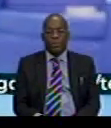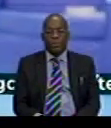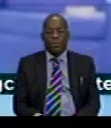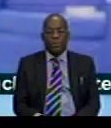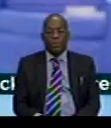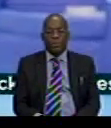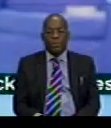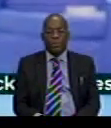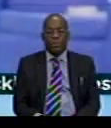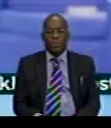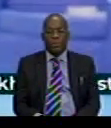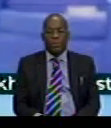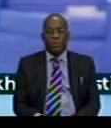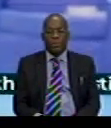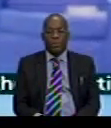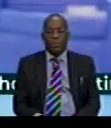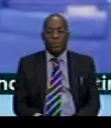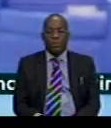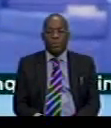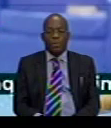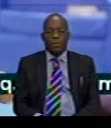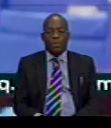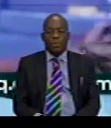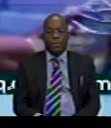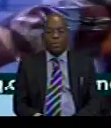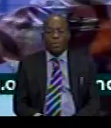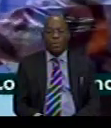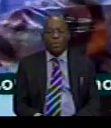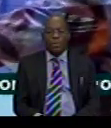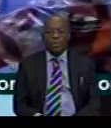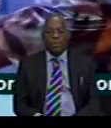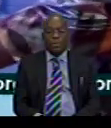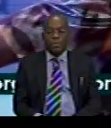Je suis malade avant de venir ici.